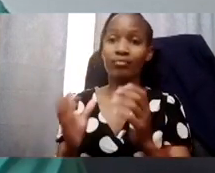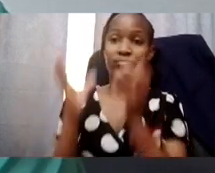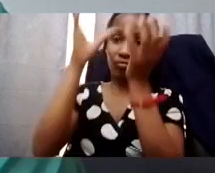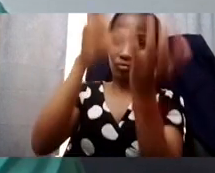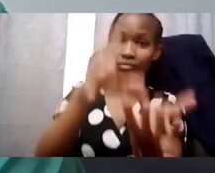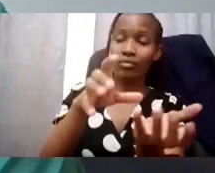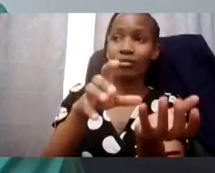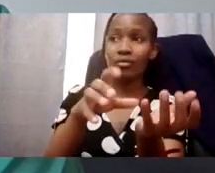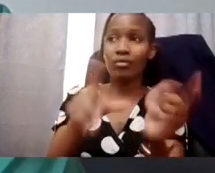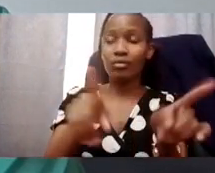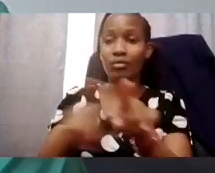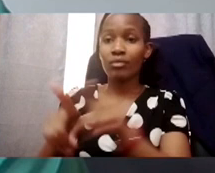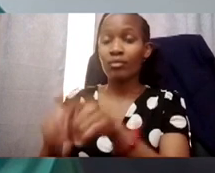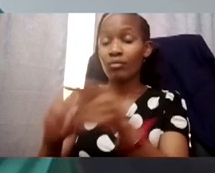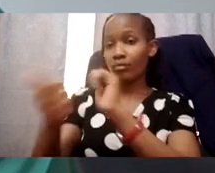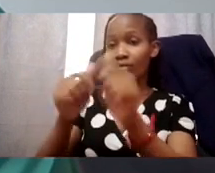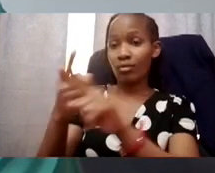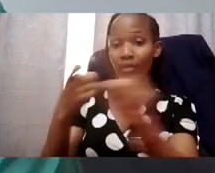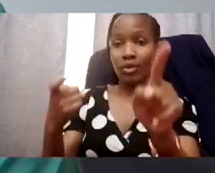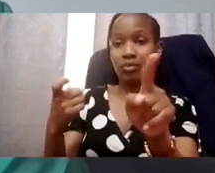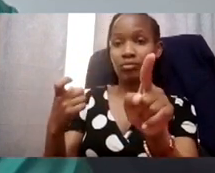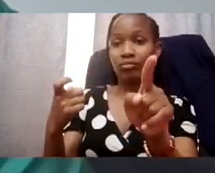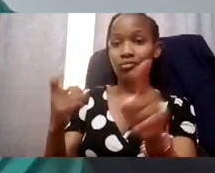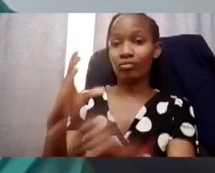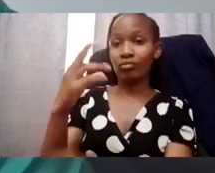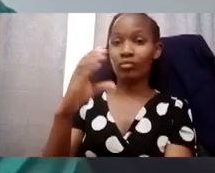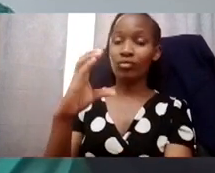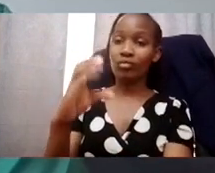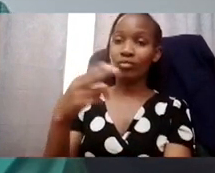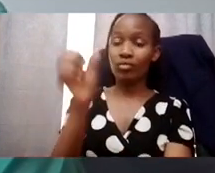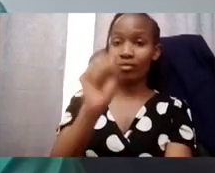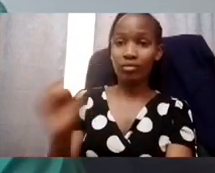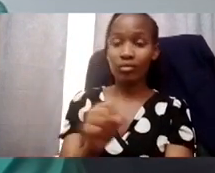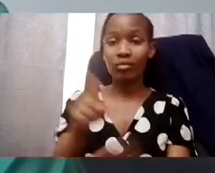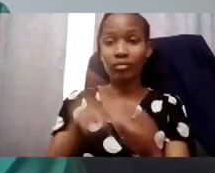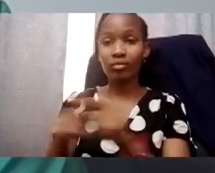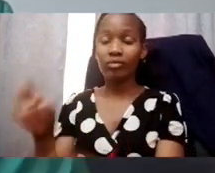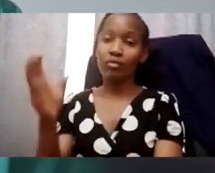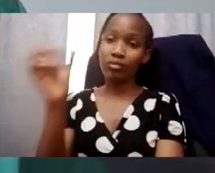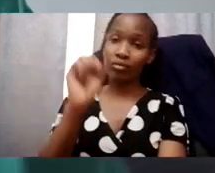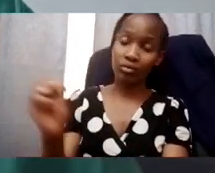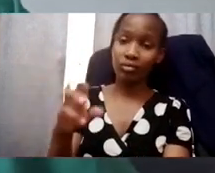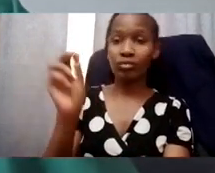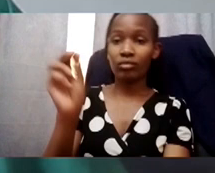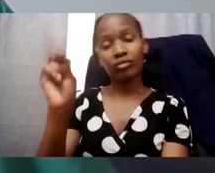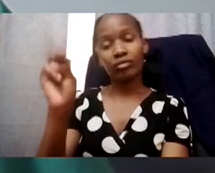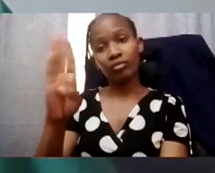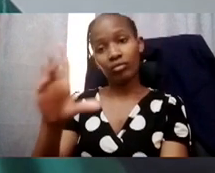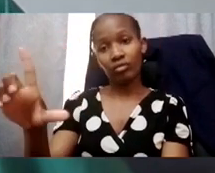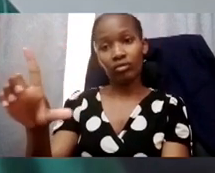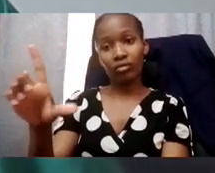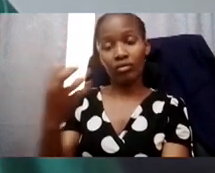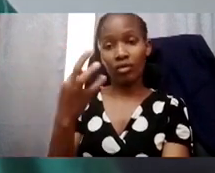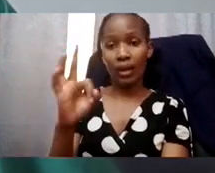all sort of sports, from chess to Scrabble to tug of war, really a whole range of sports